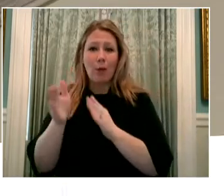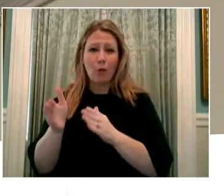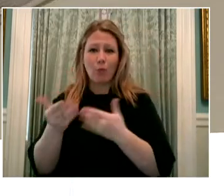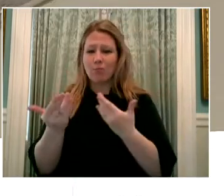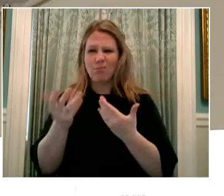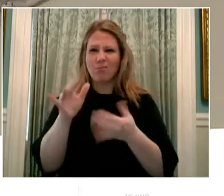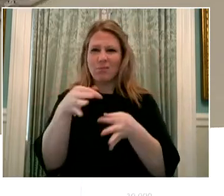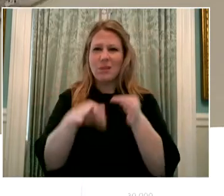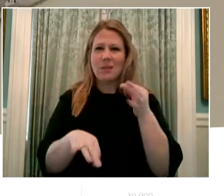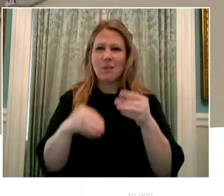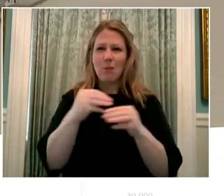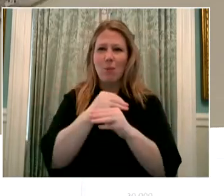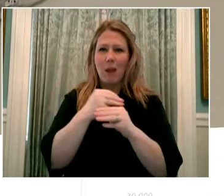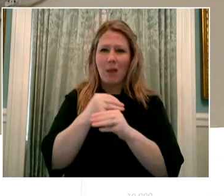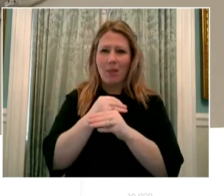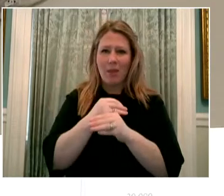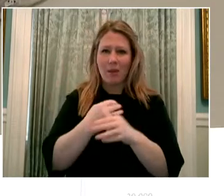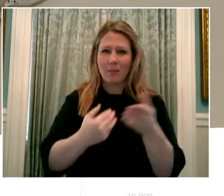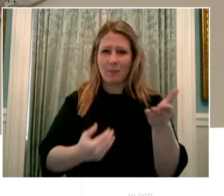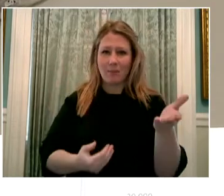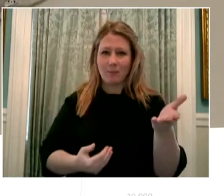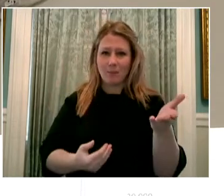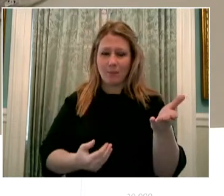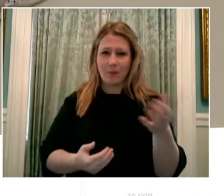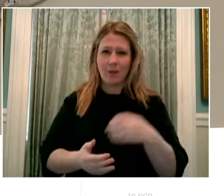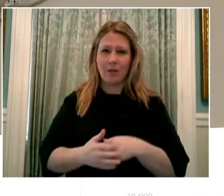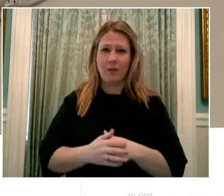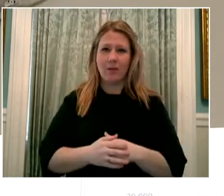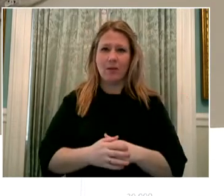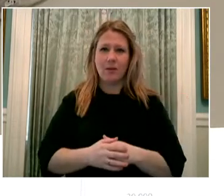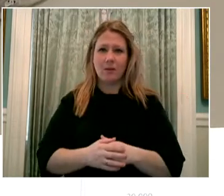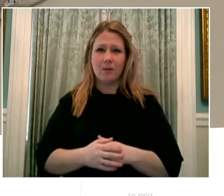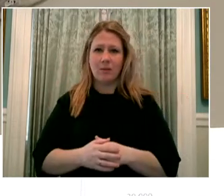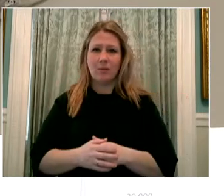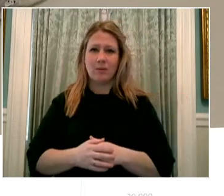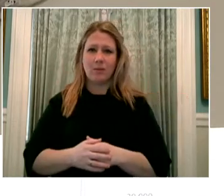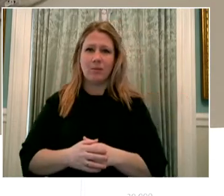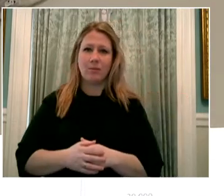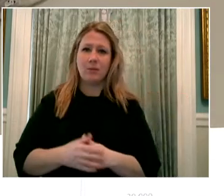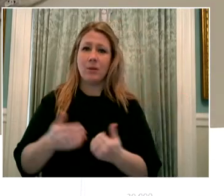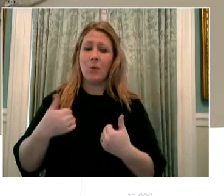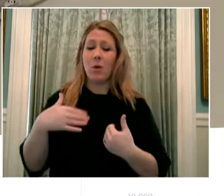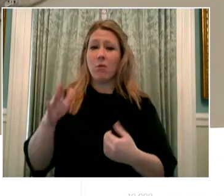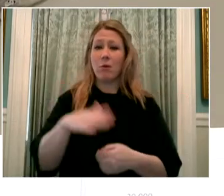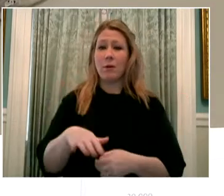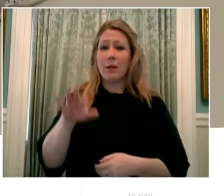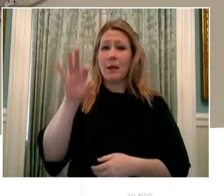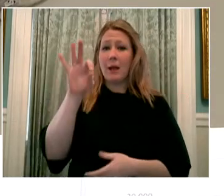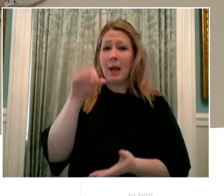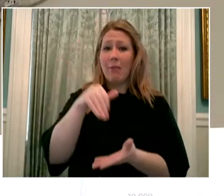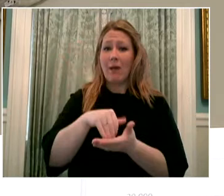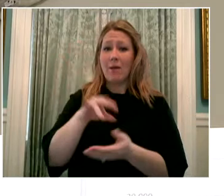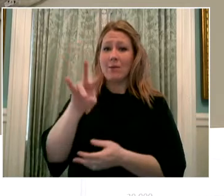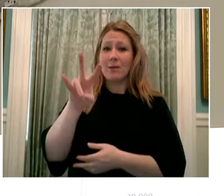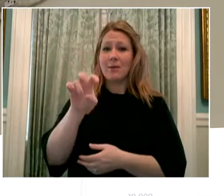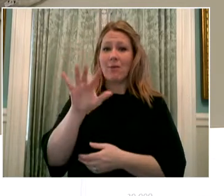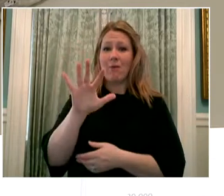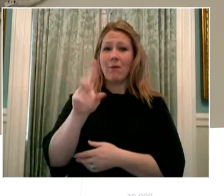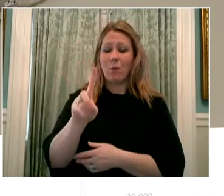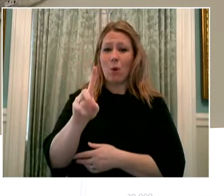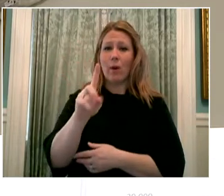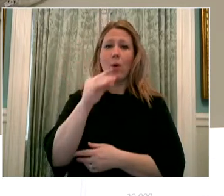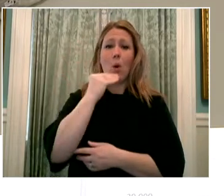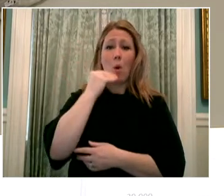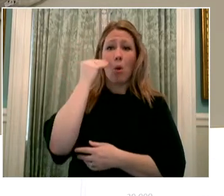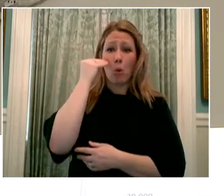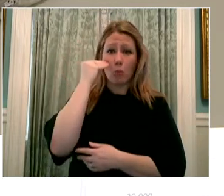9,751,000 households right now on average, okay, throughout the year on their care. You multiply it by the number of nights, which is